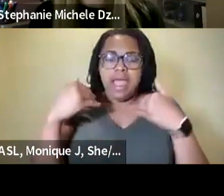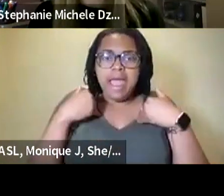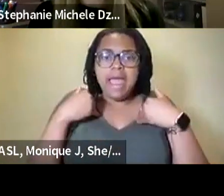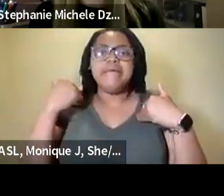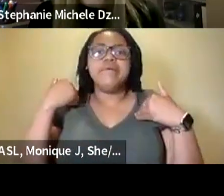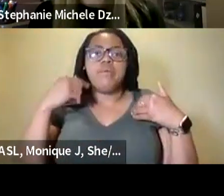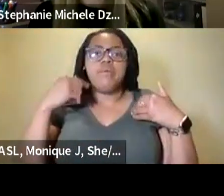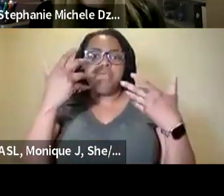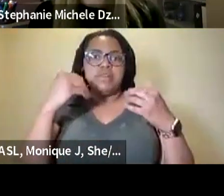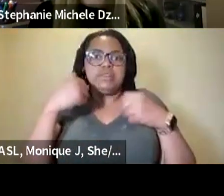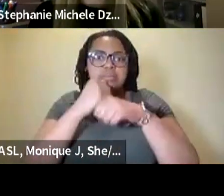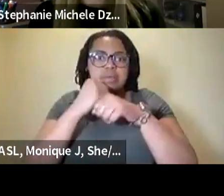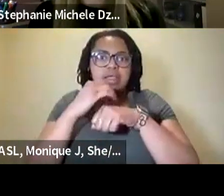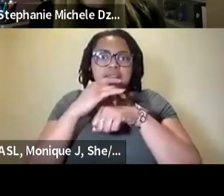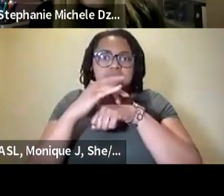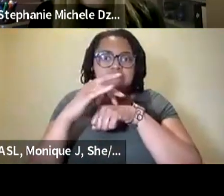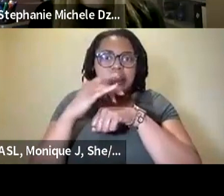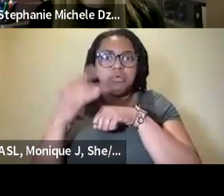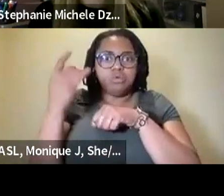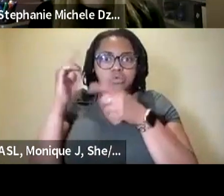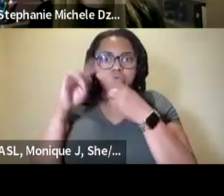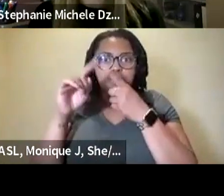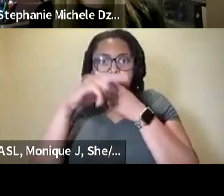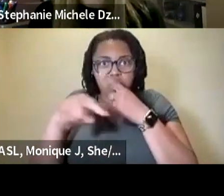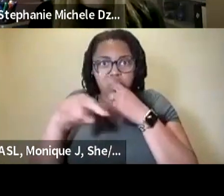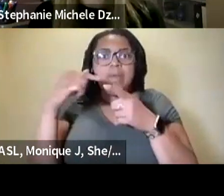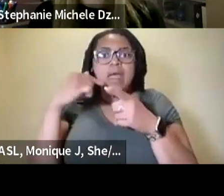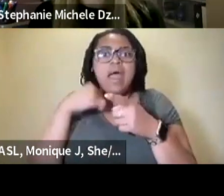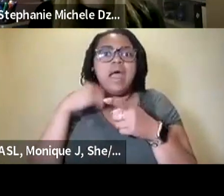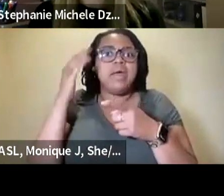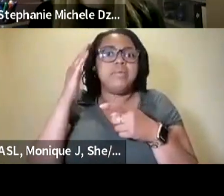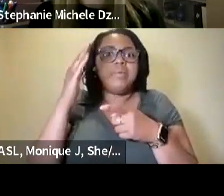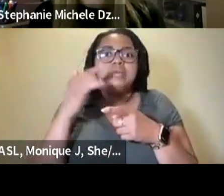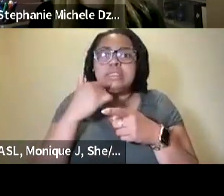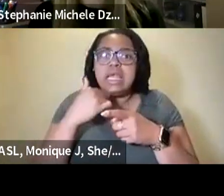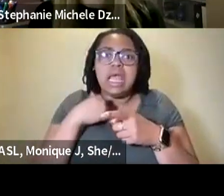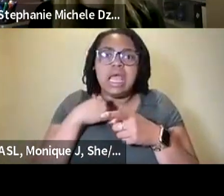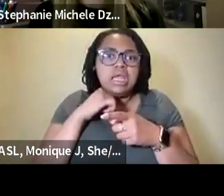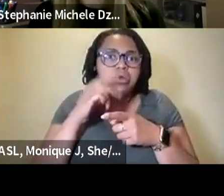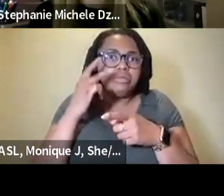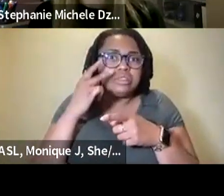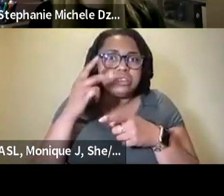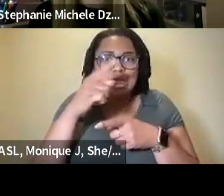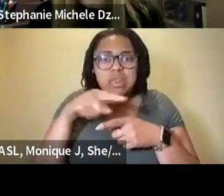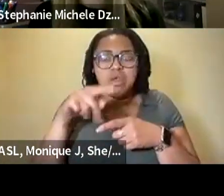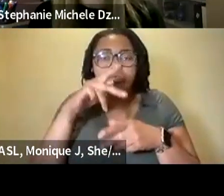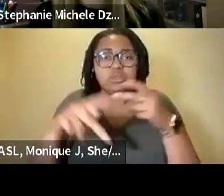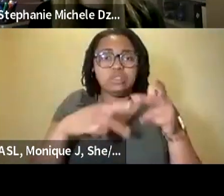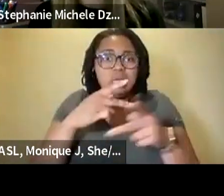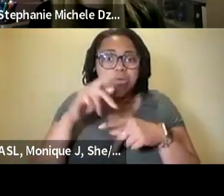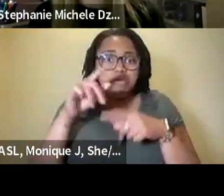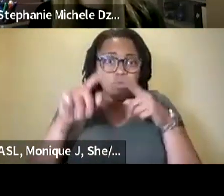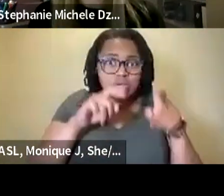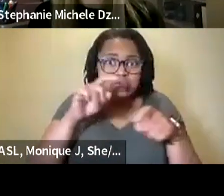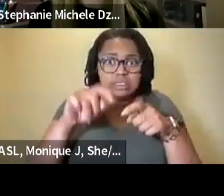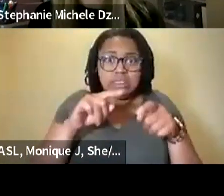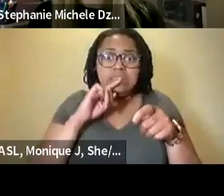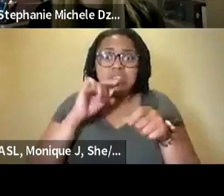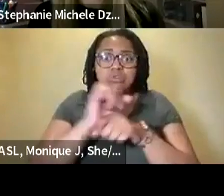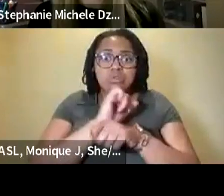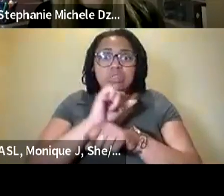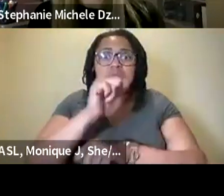them. And I will say, I don't see these questions as being in concrete. They